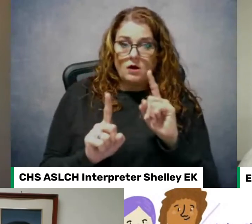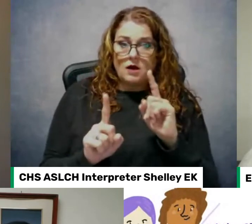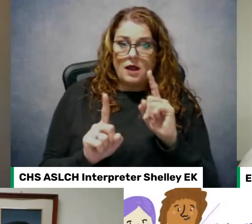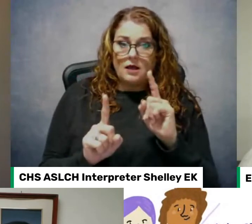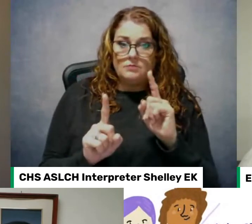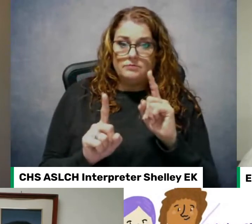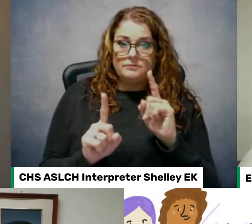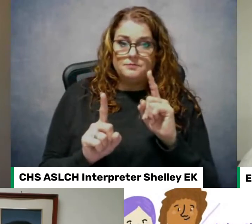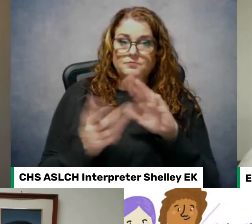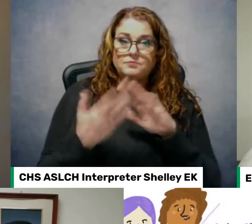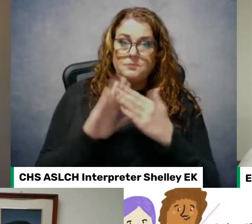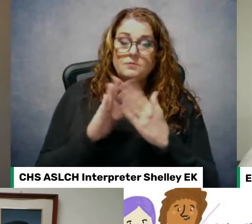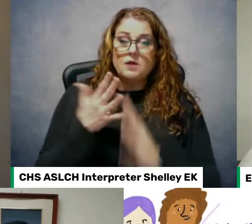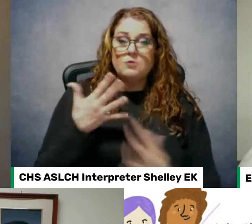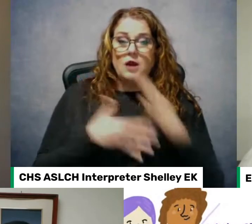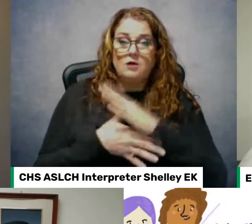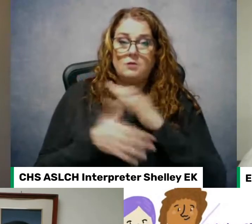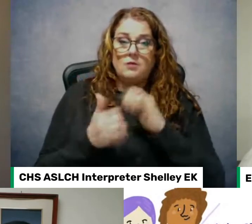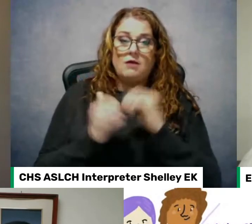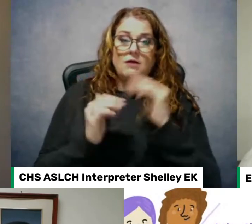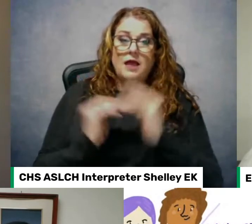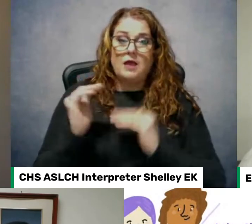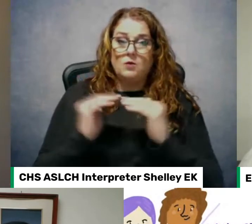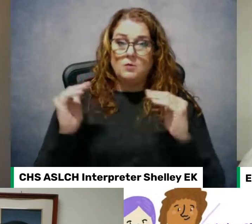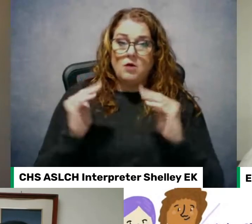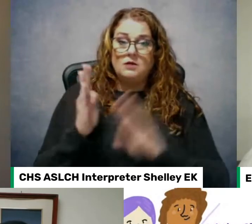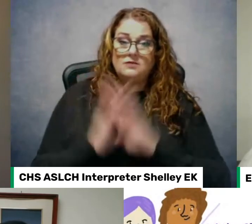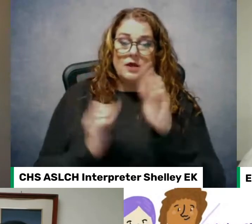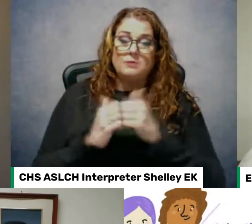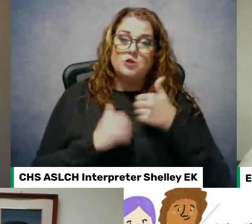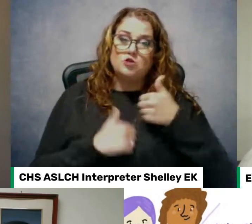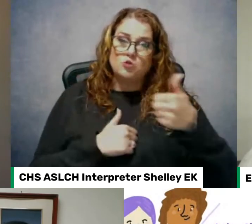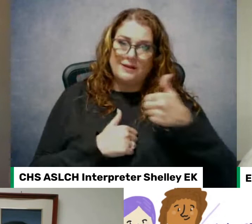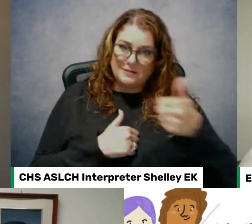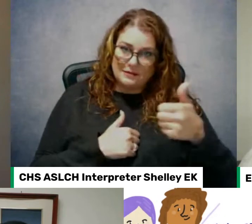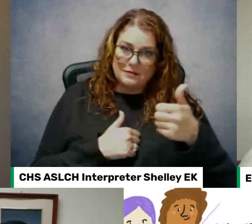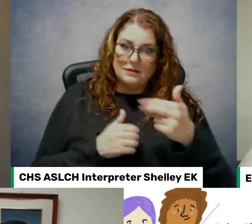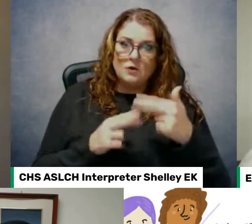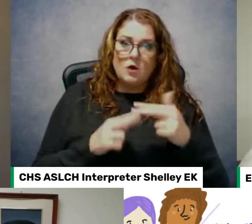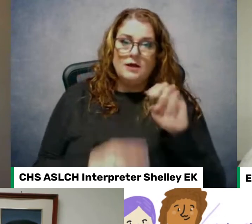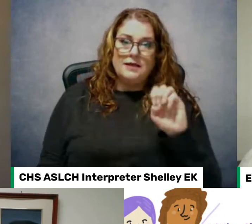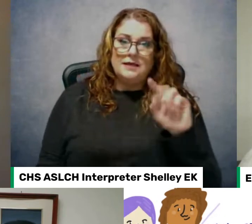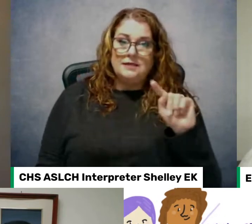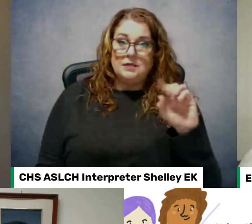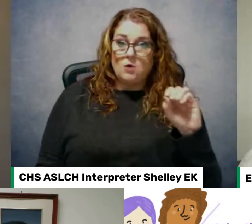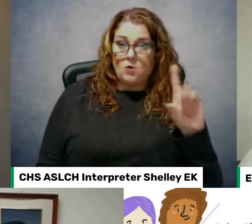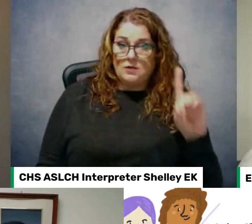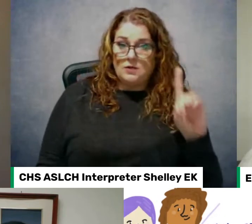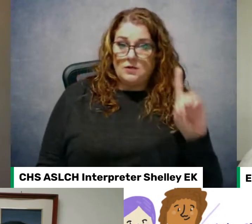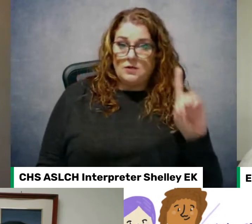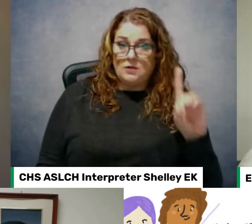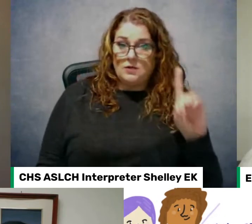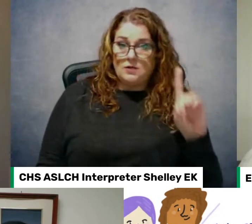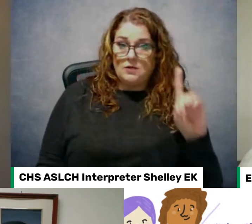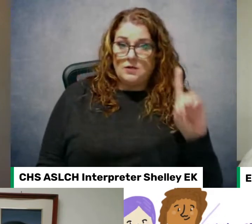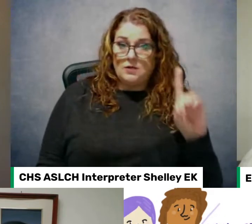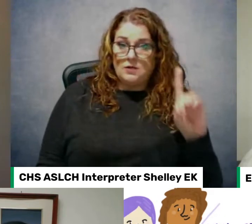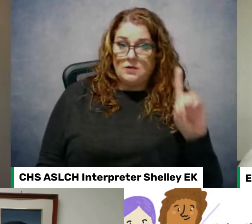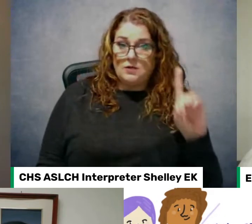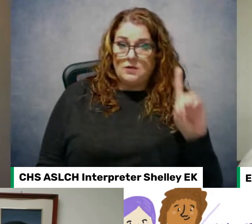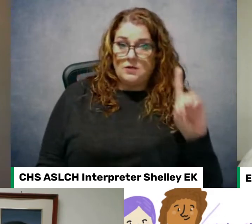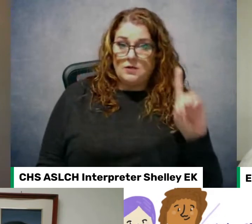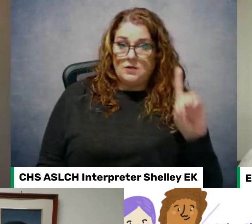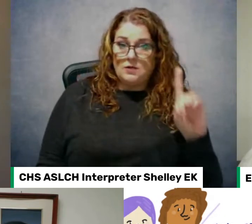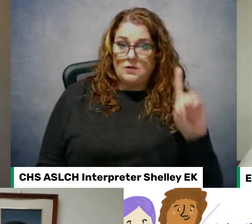or the city's priorities around equitable development near transit, what we also call ETOD, or equitable transit oriented development, which really